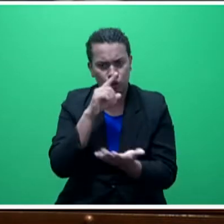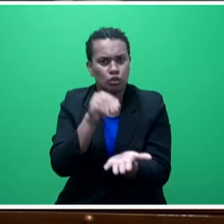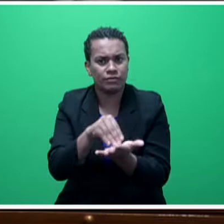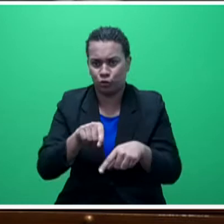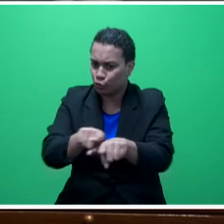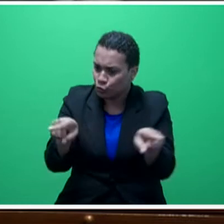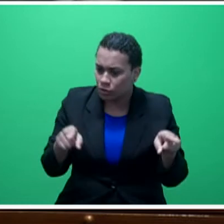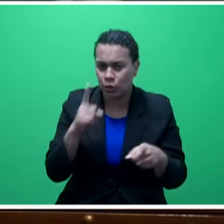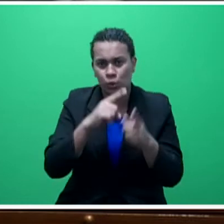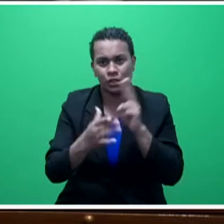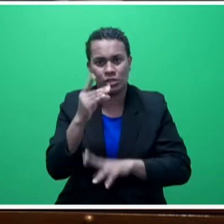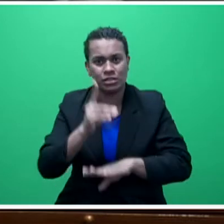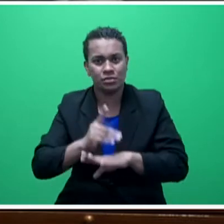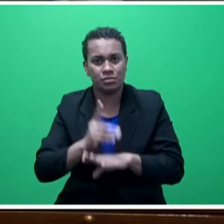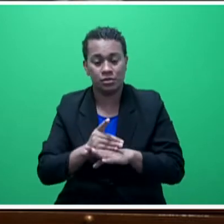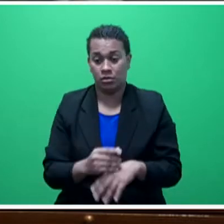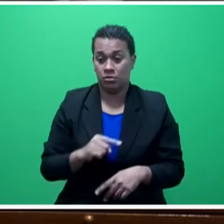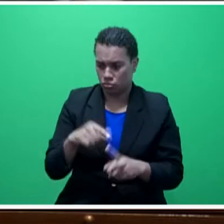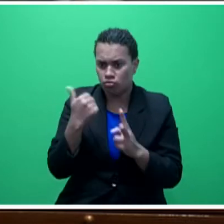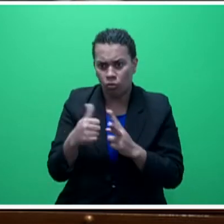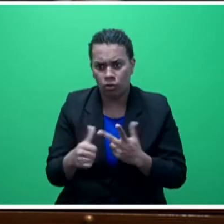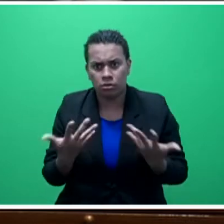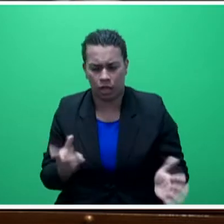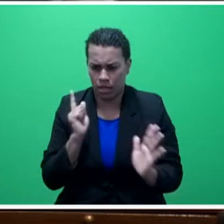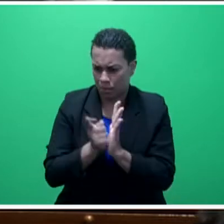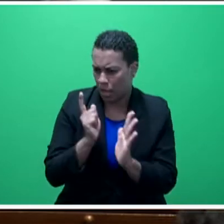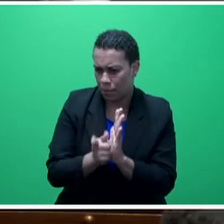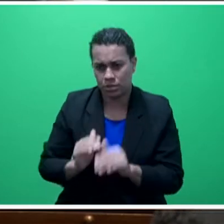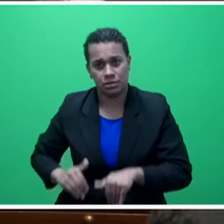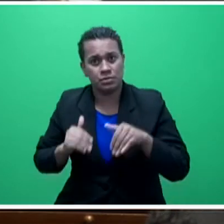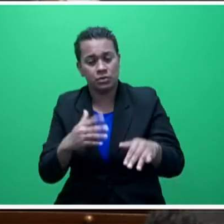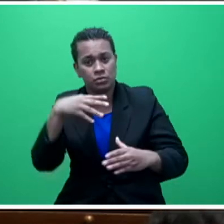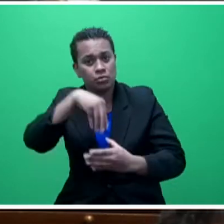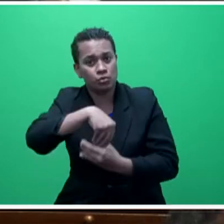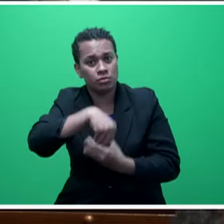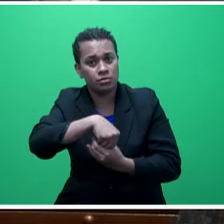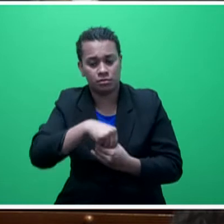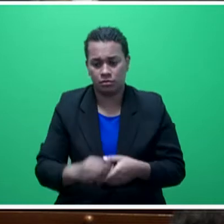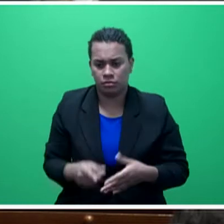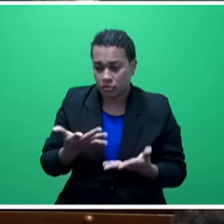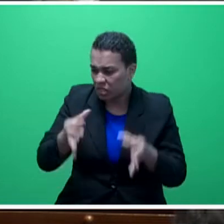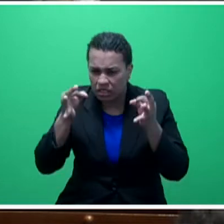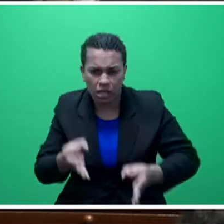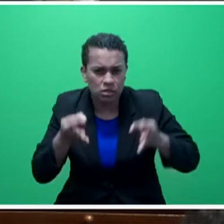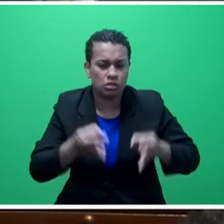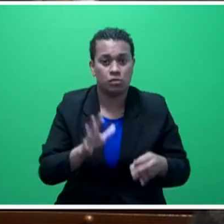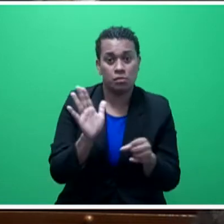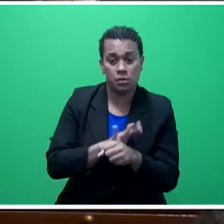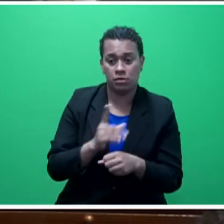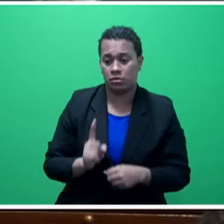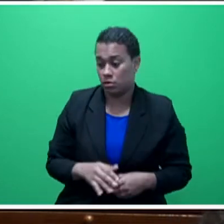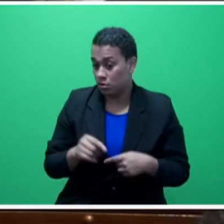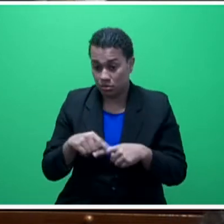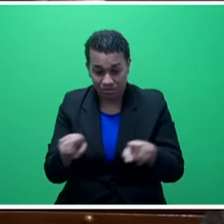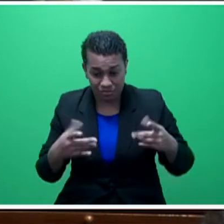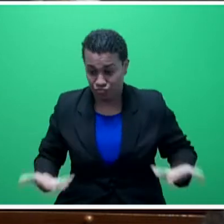and also adequately represent them in decision making. I cannot stress enough that the alliance between government and non-governmental sectors,